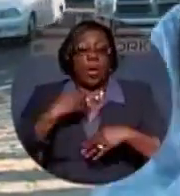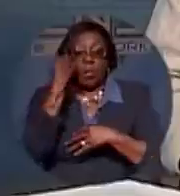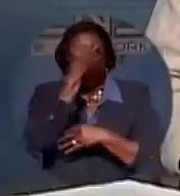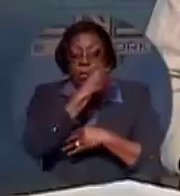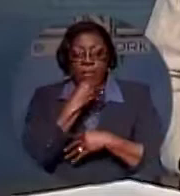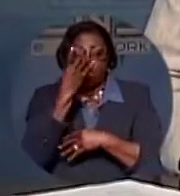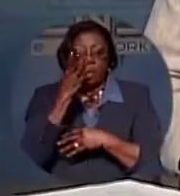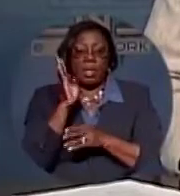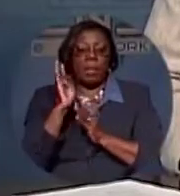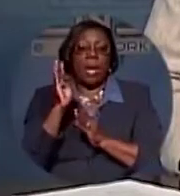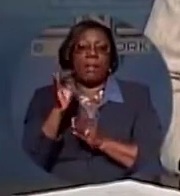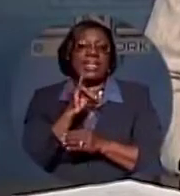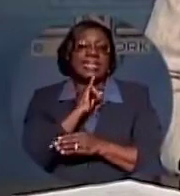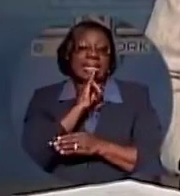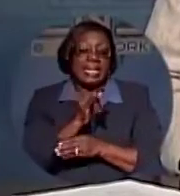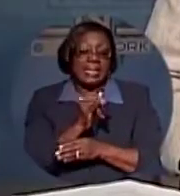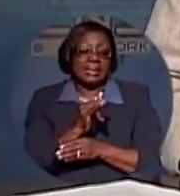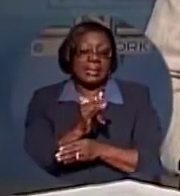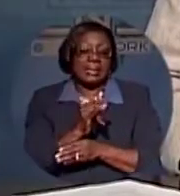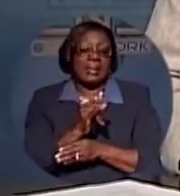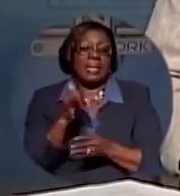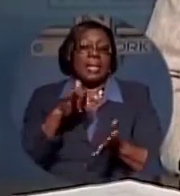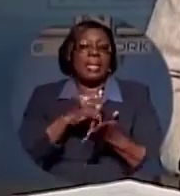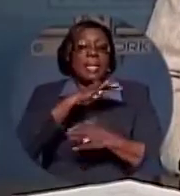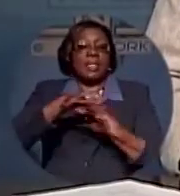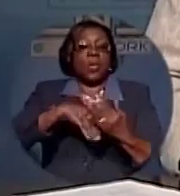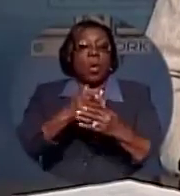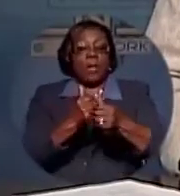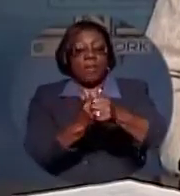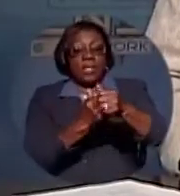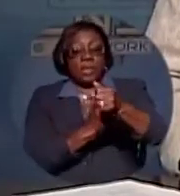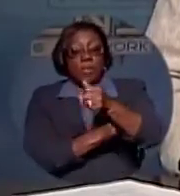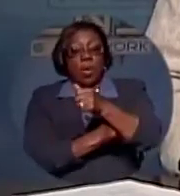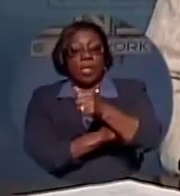really is. More sports, but stay tuned. Your weather forecast still to come.